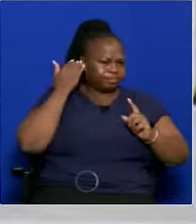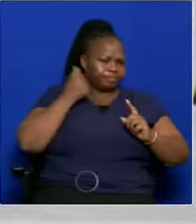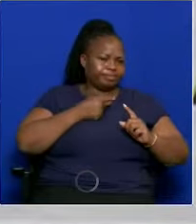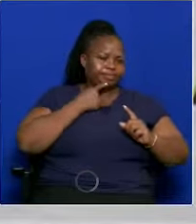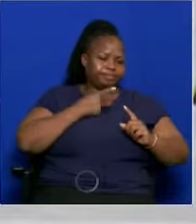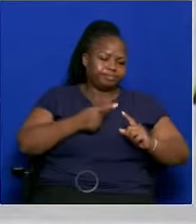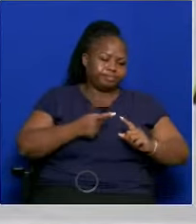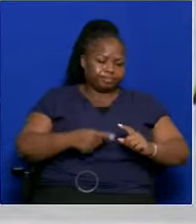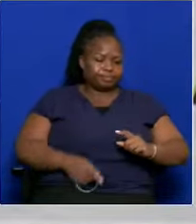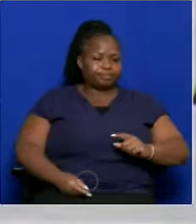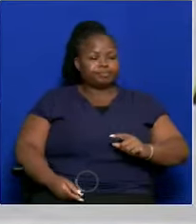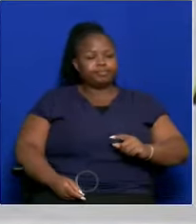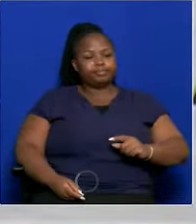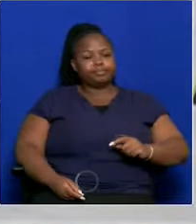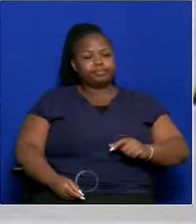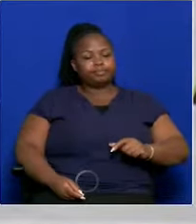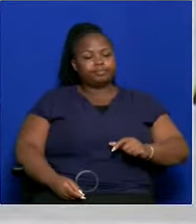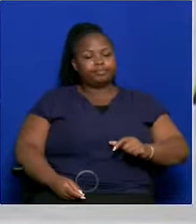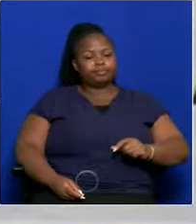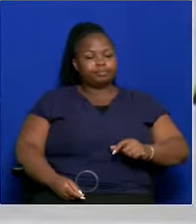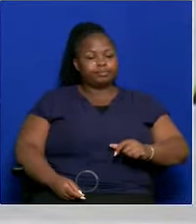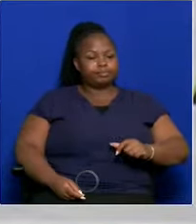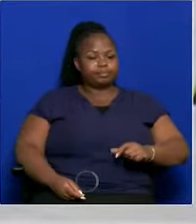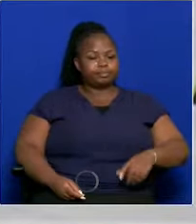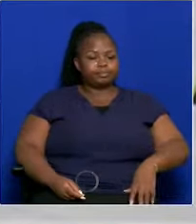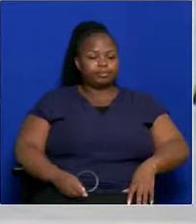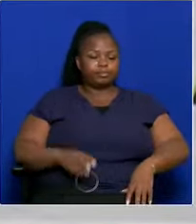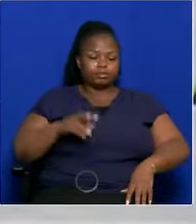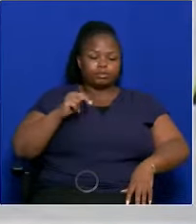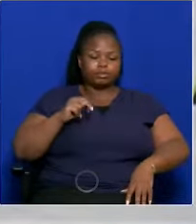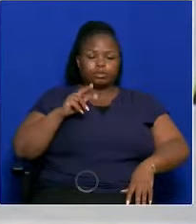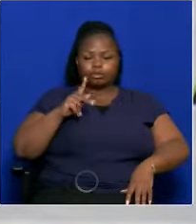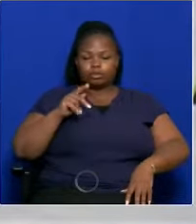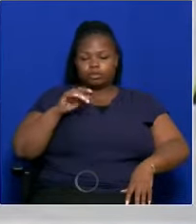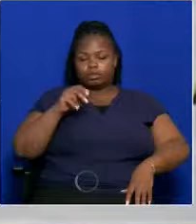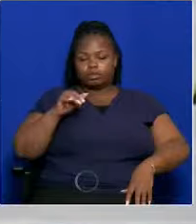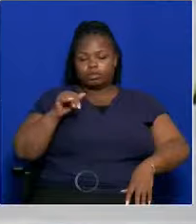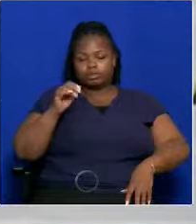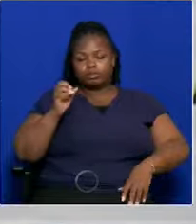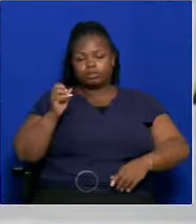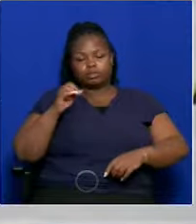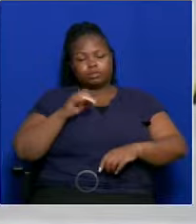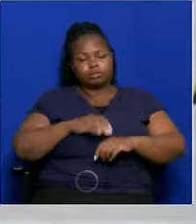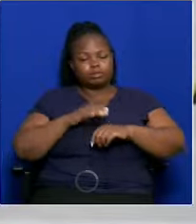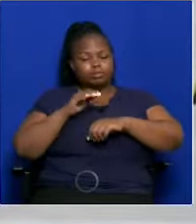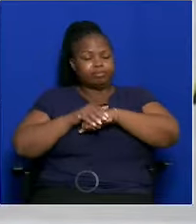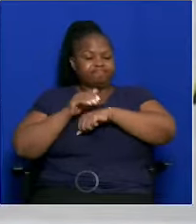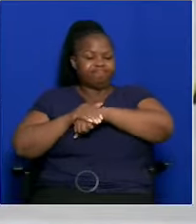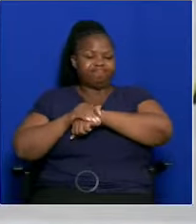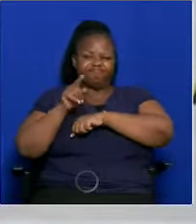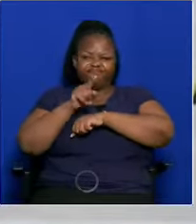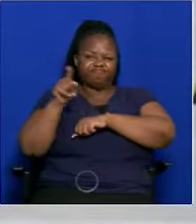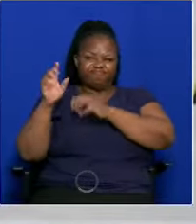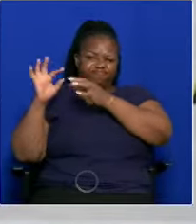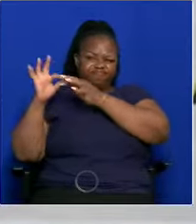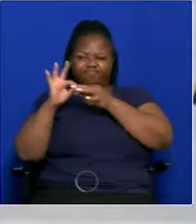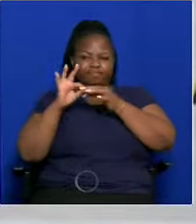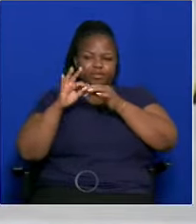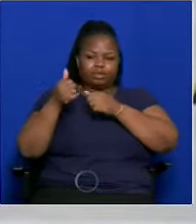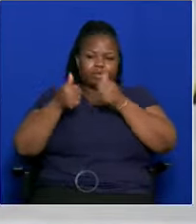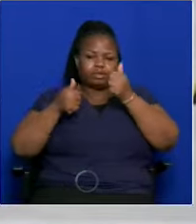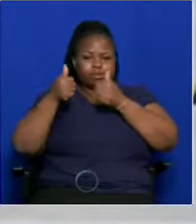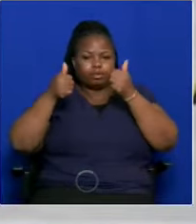that Sergeant Nkosi is close to lots of senior officers, and whatever information